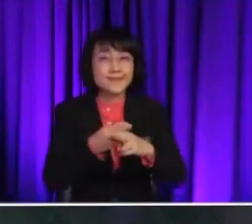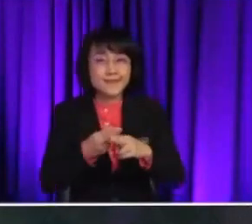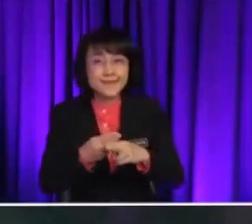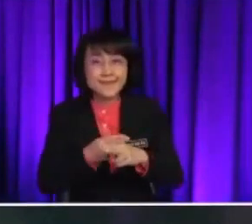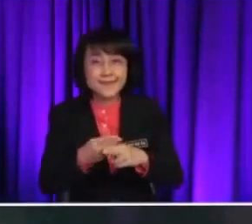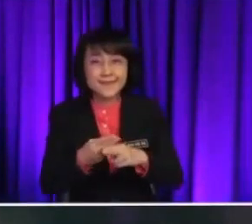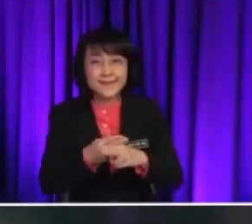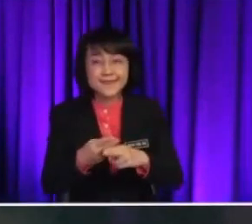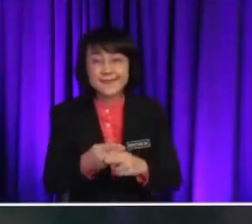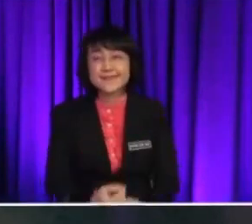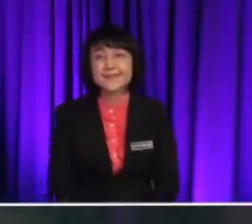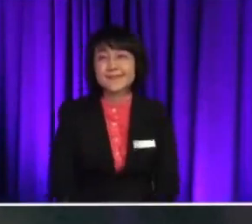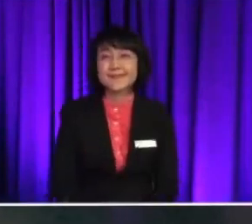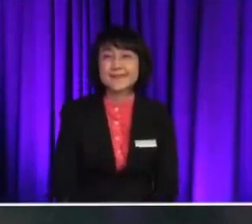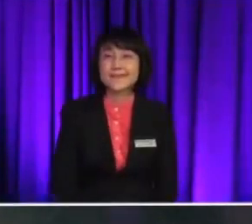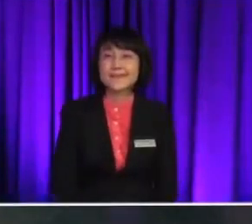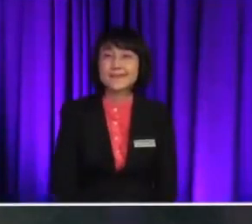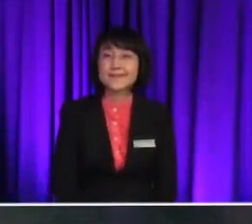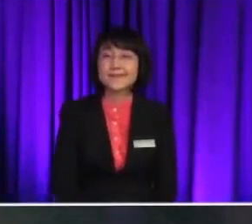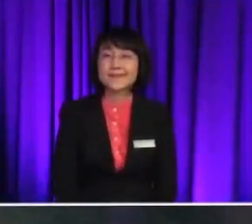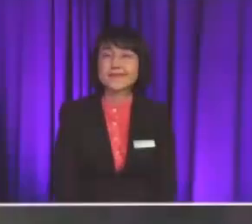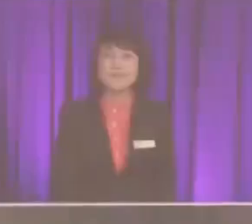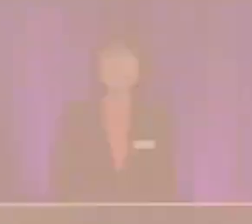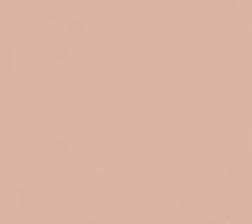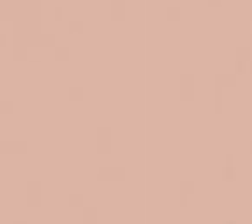Upper Form on Didik TV KPM.